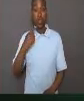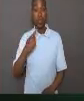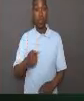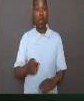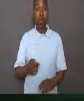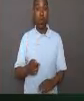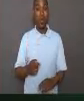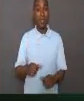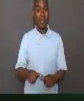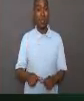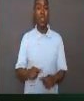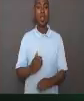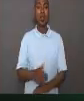head.